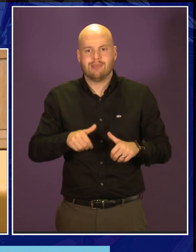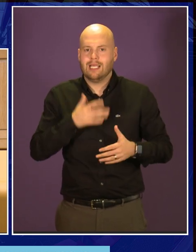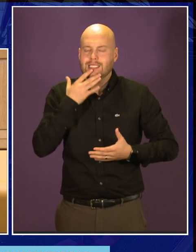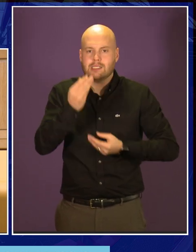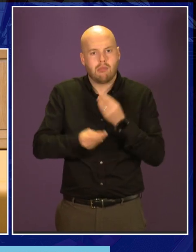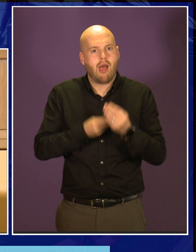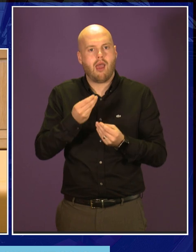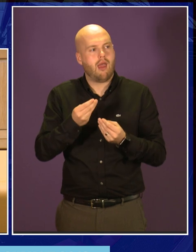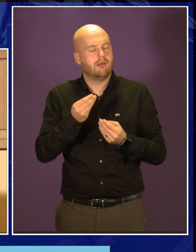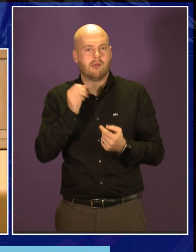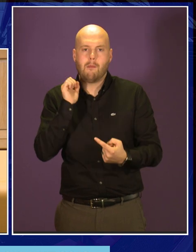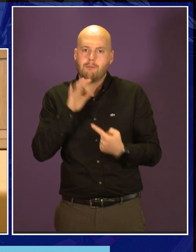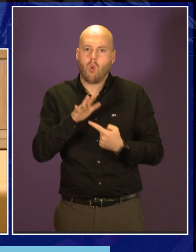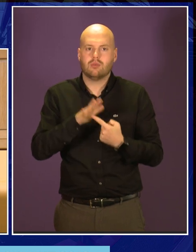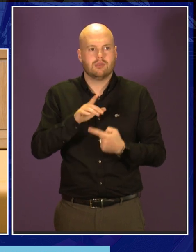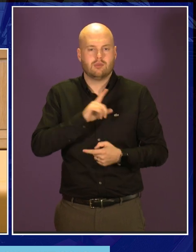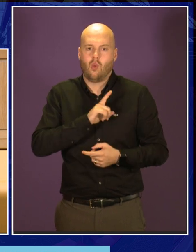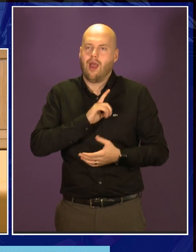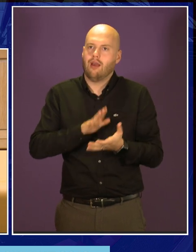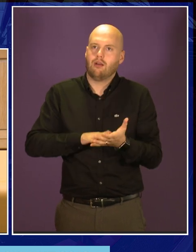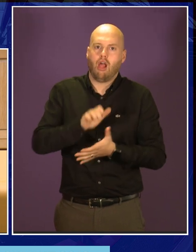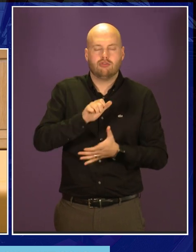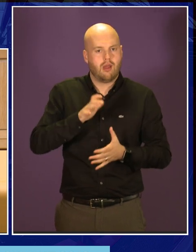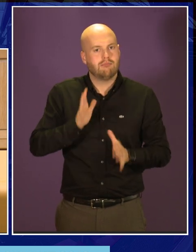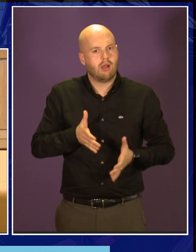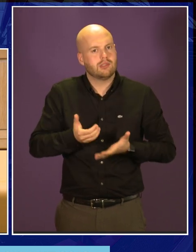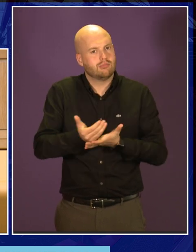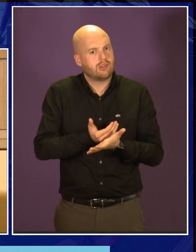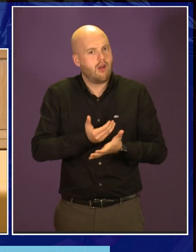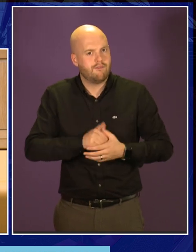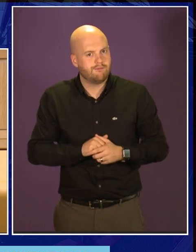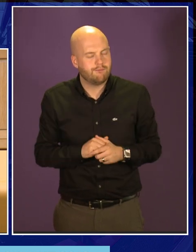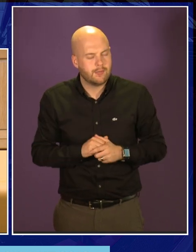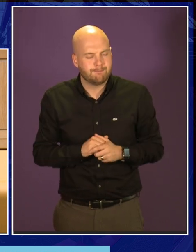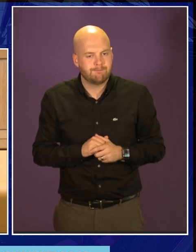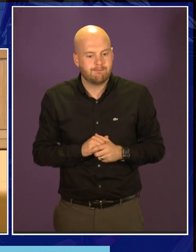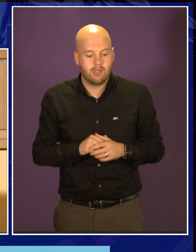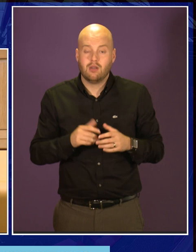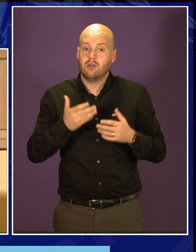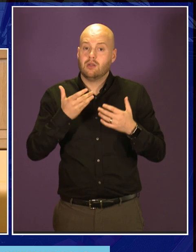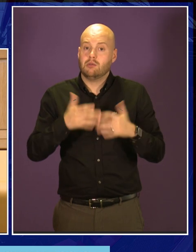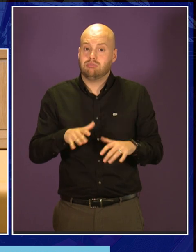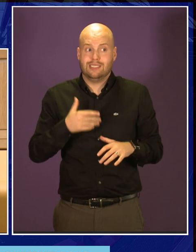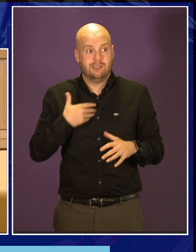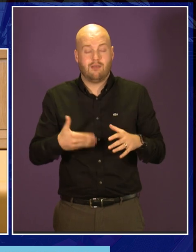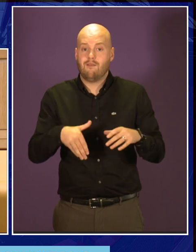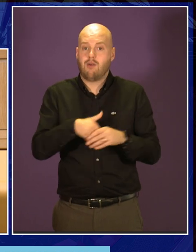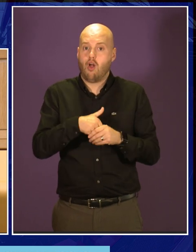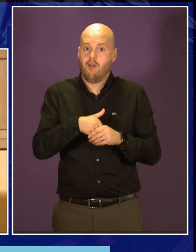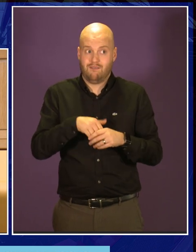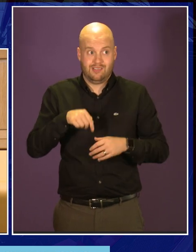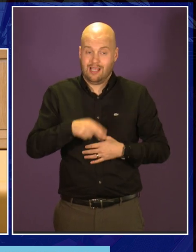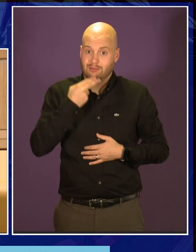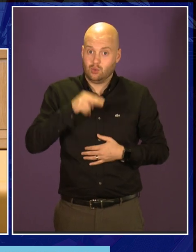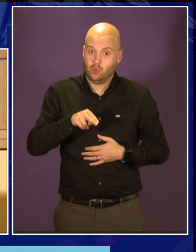culture in as far as our lives are concerned. I attended a round table discussion this